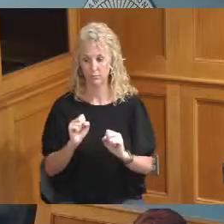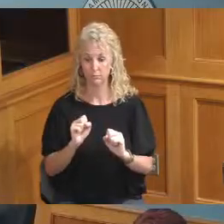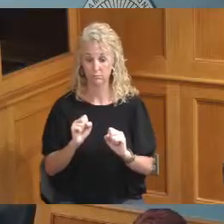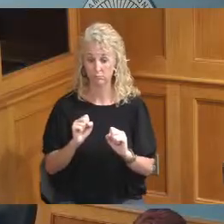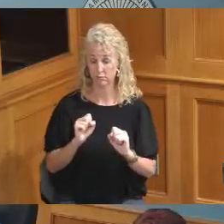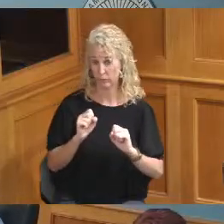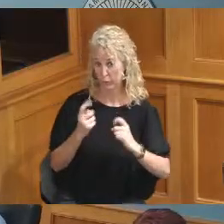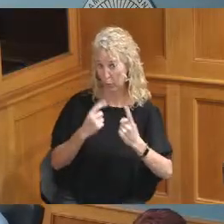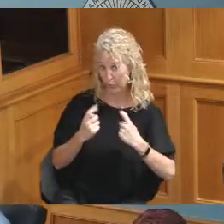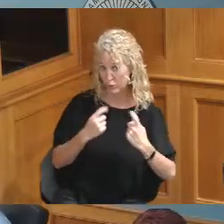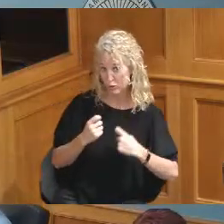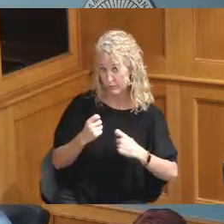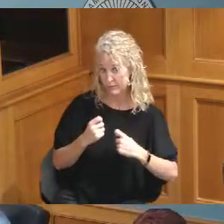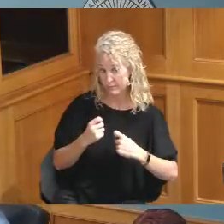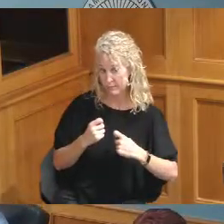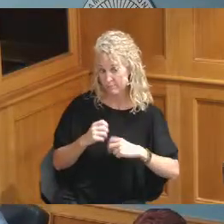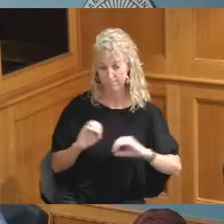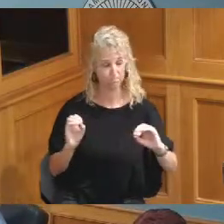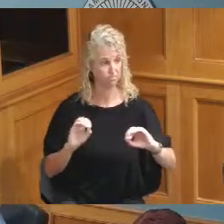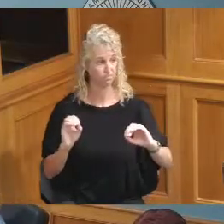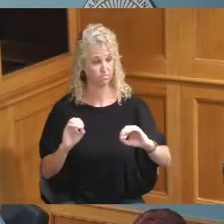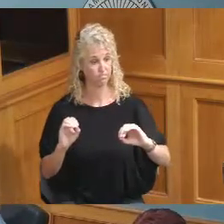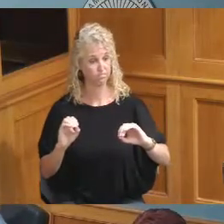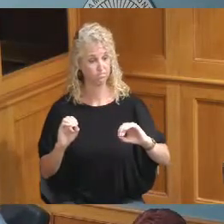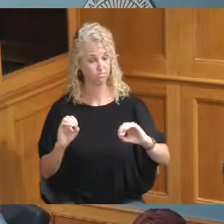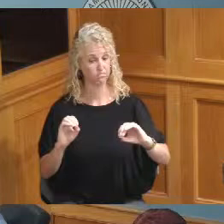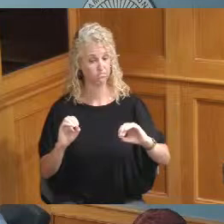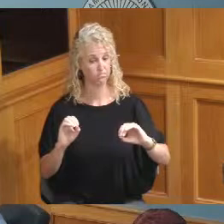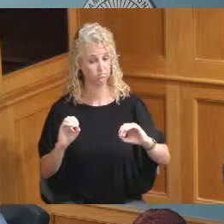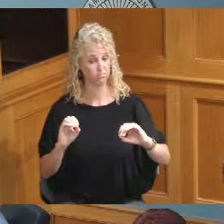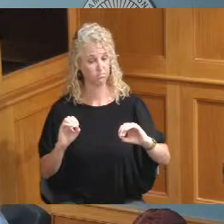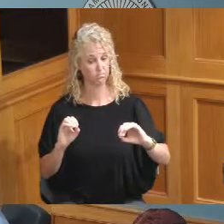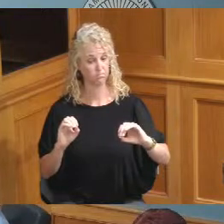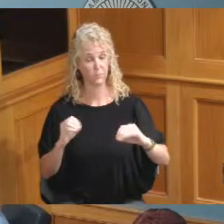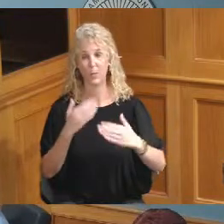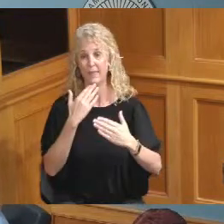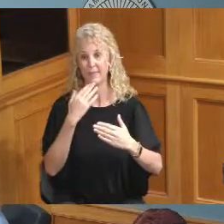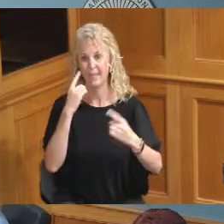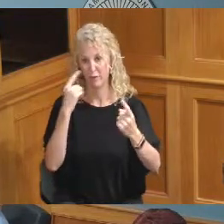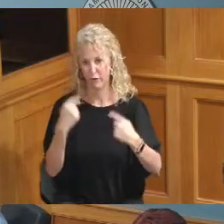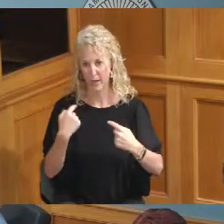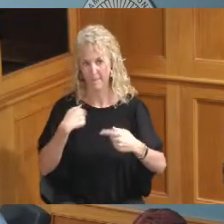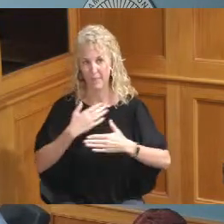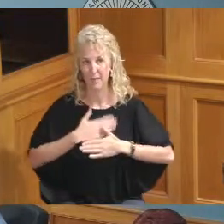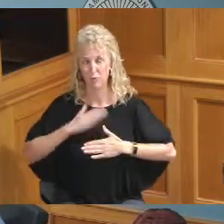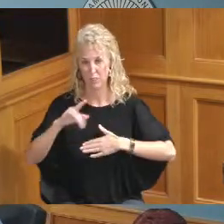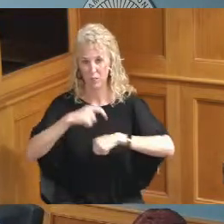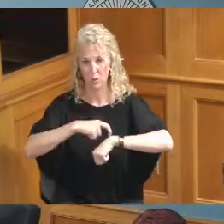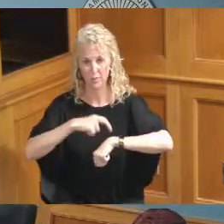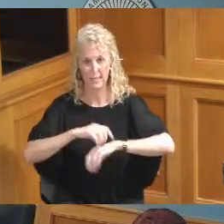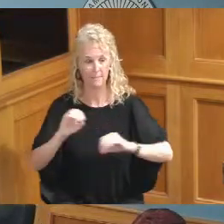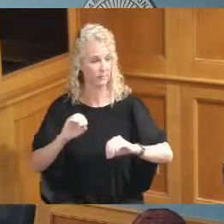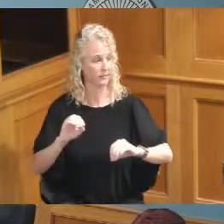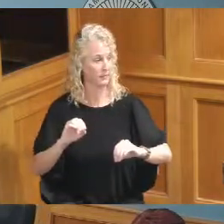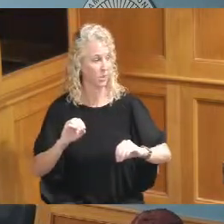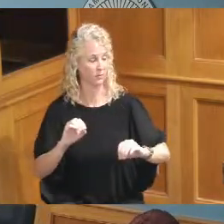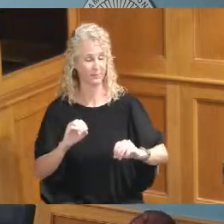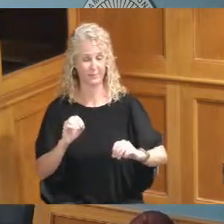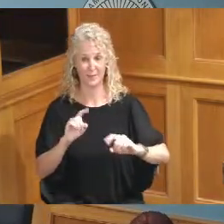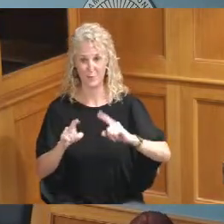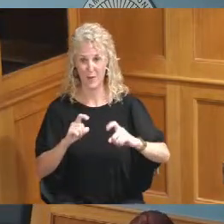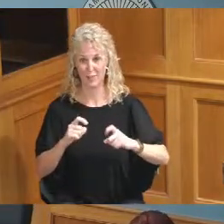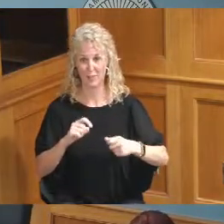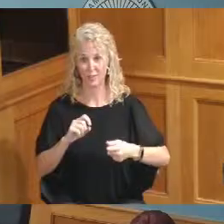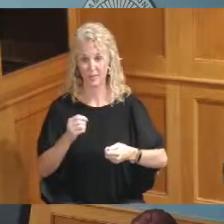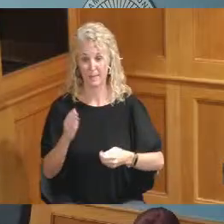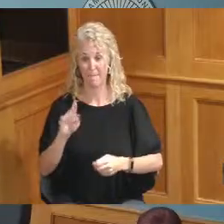any questions related to by leave 1? No questions. No, but thank you for being here. We appreciate it. I have no questions either, so I'm going to move that we approve of by